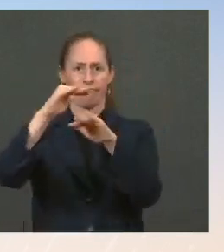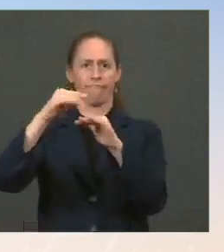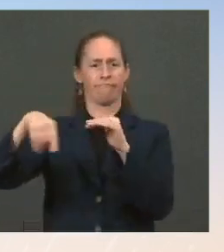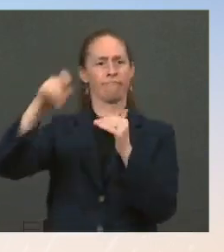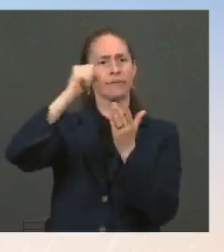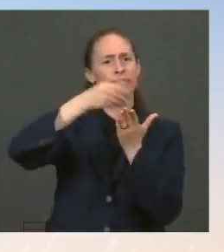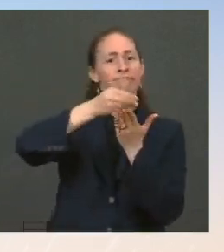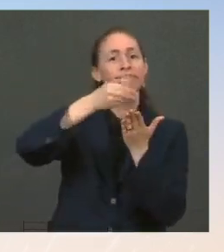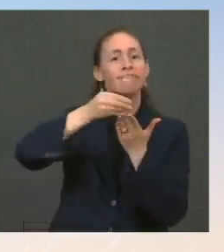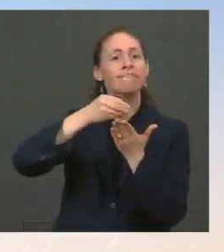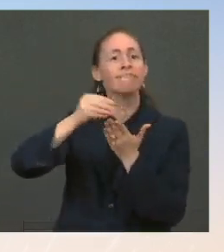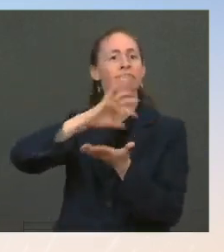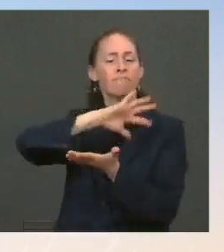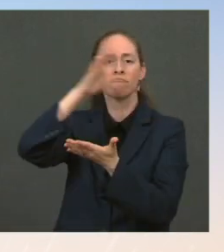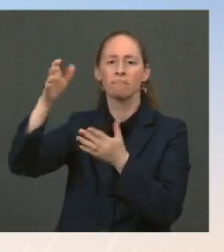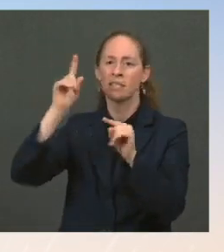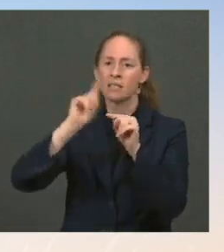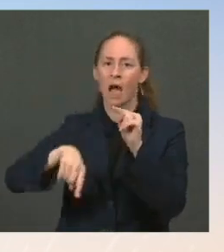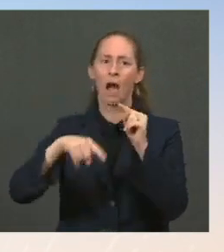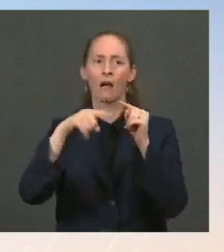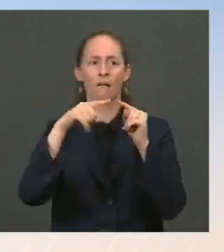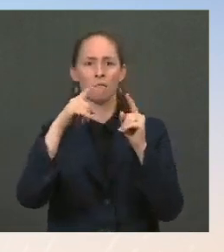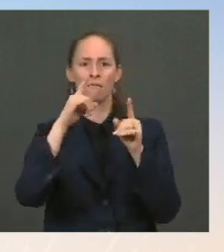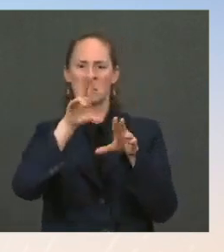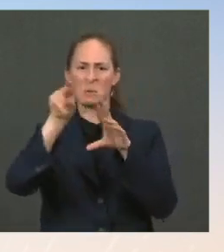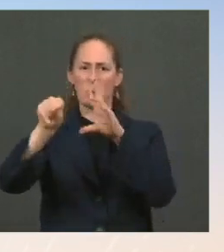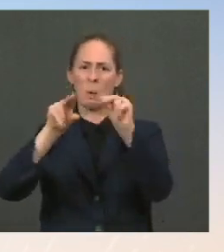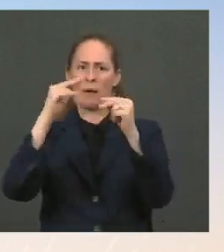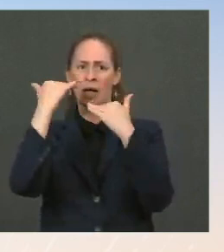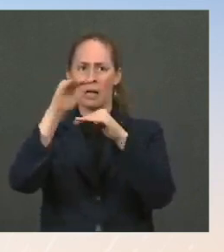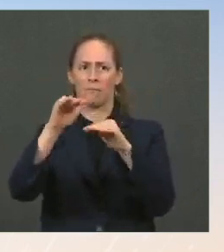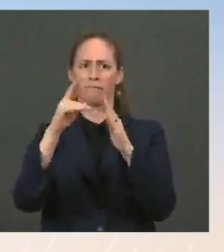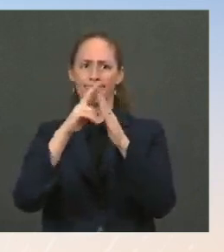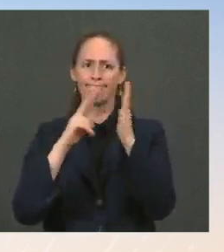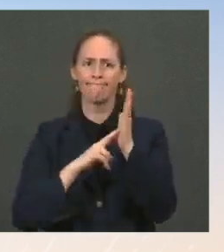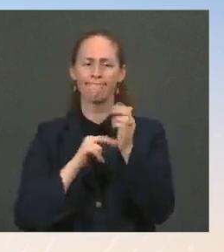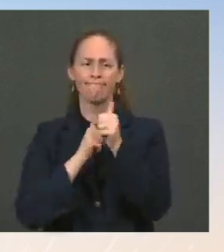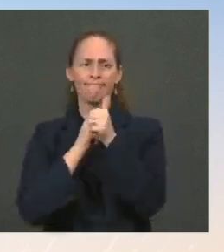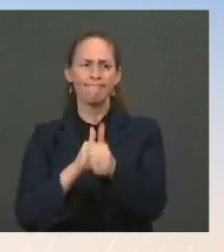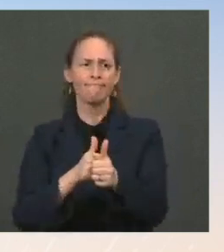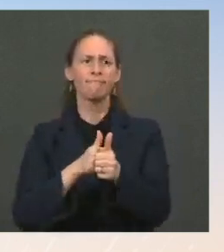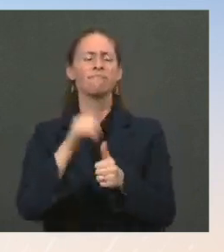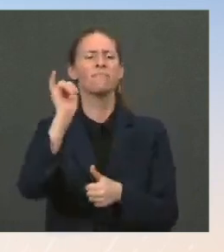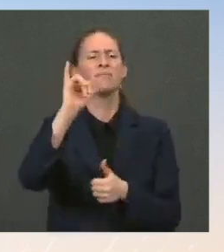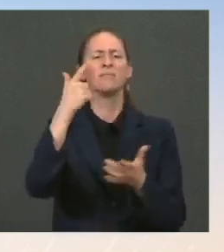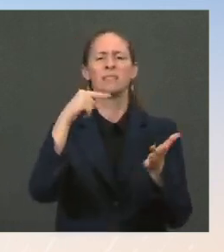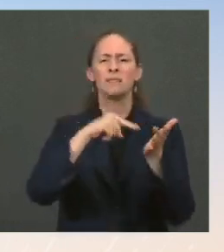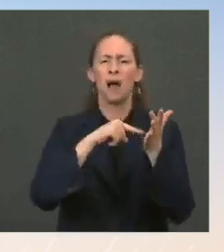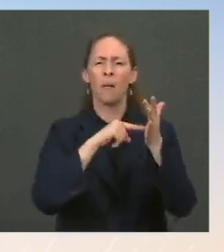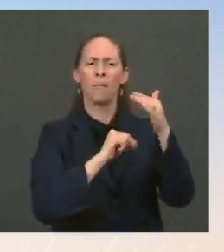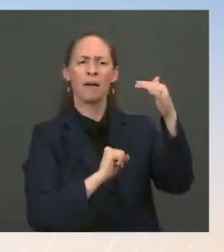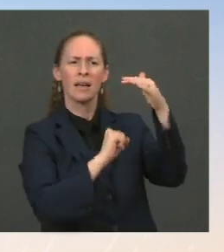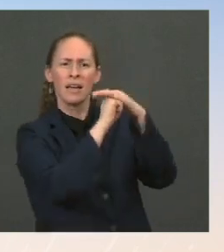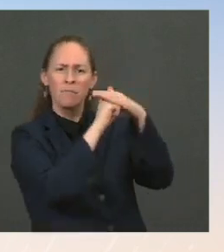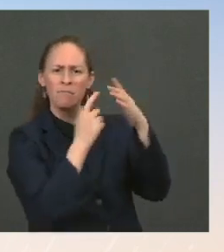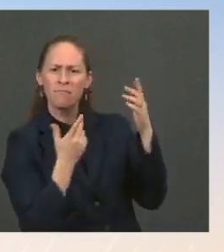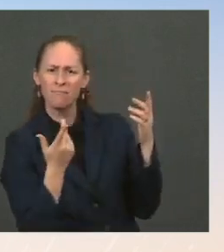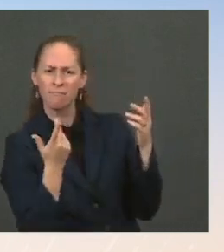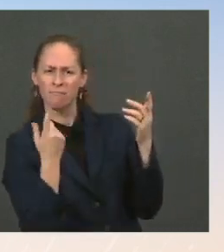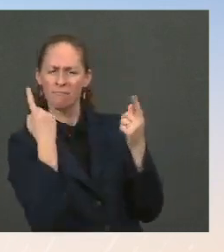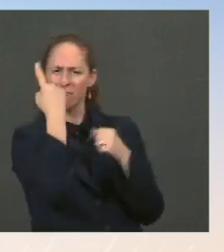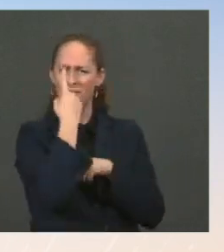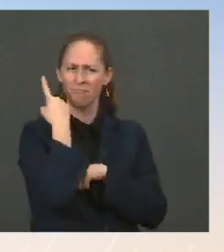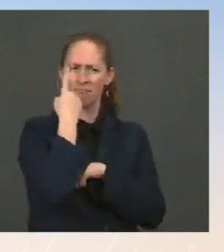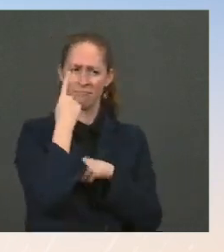actually purchase. So in regard to the debt ceiling talks, if the Senate votes